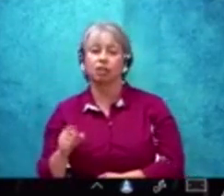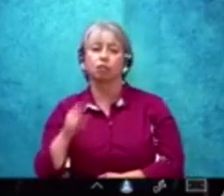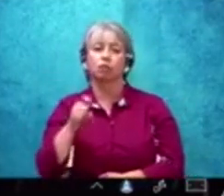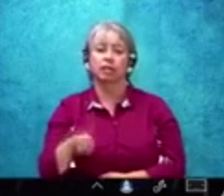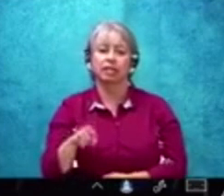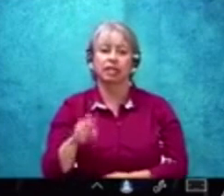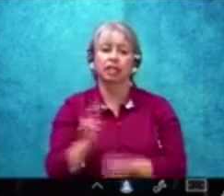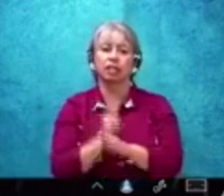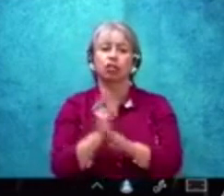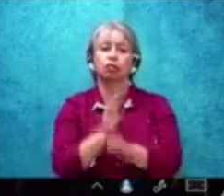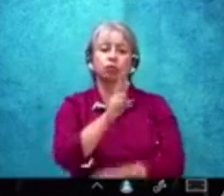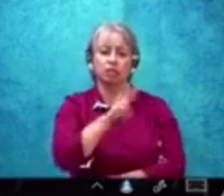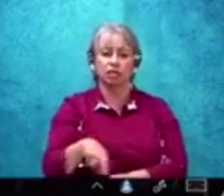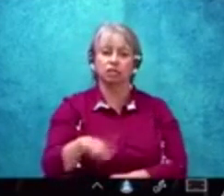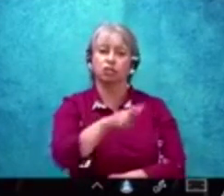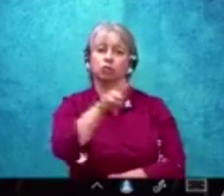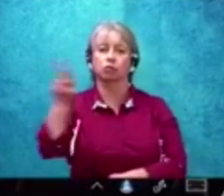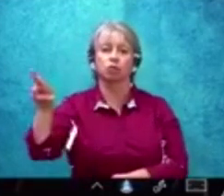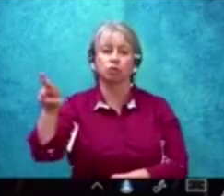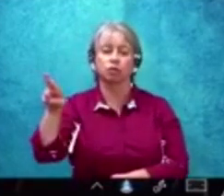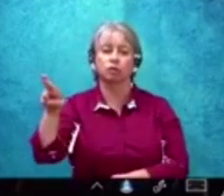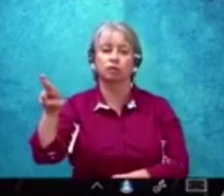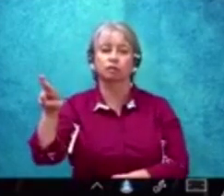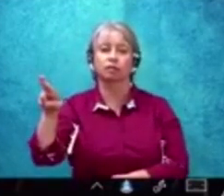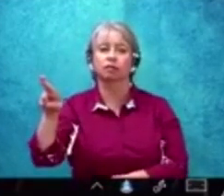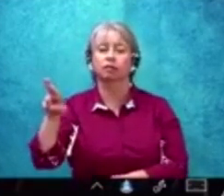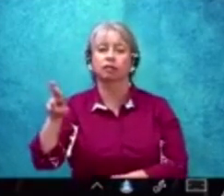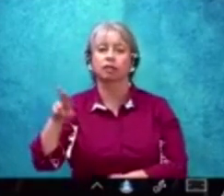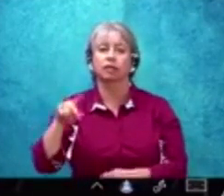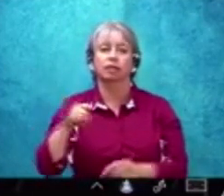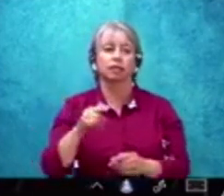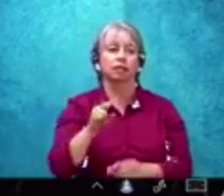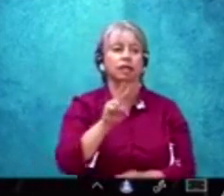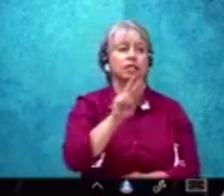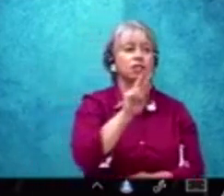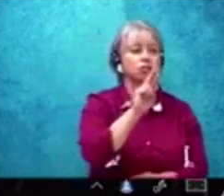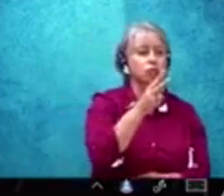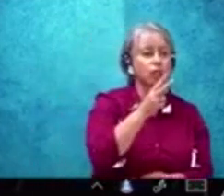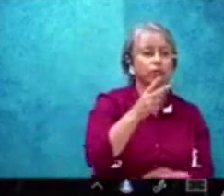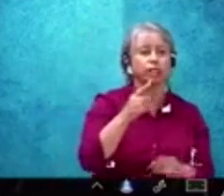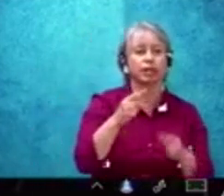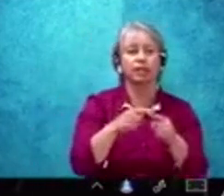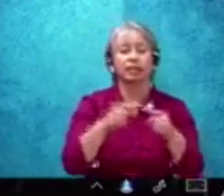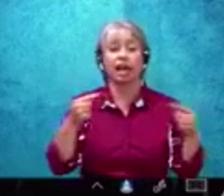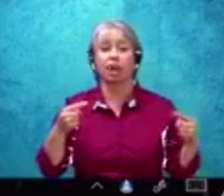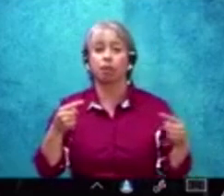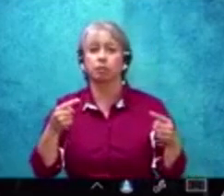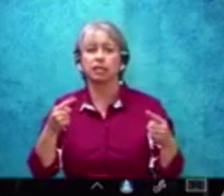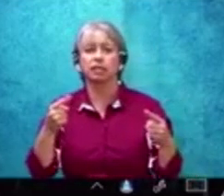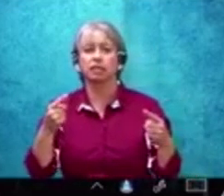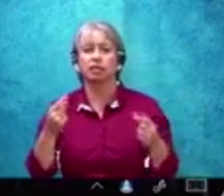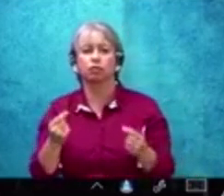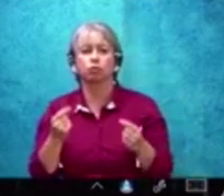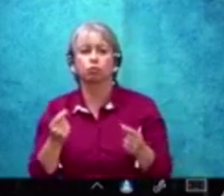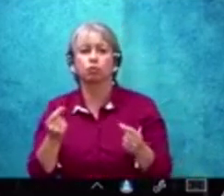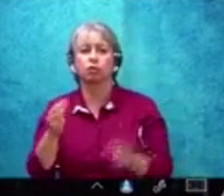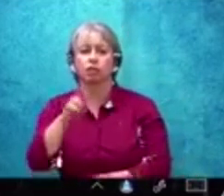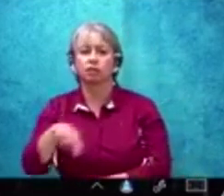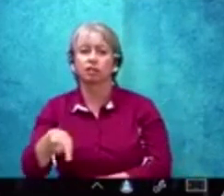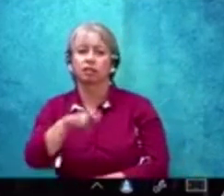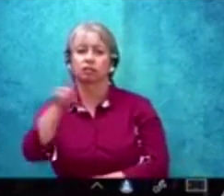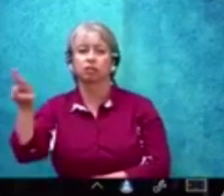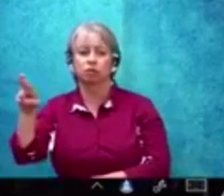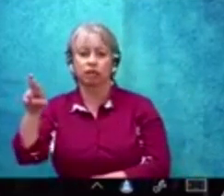square root of this. The opposite of squaring a number is taking its square root. So when I take the square root of